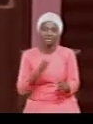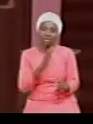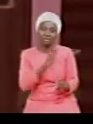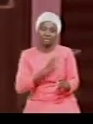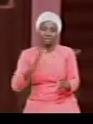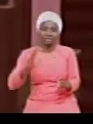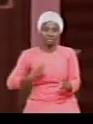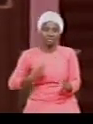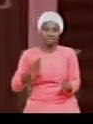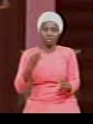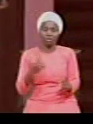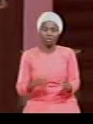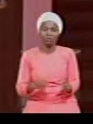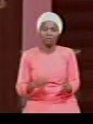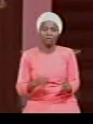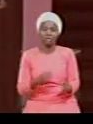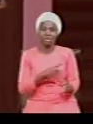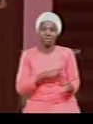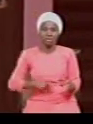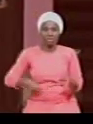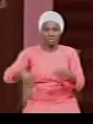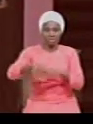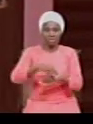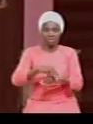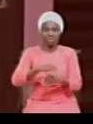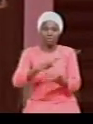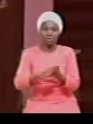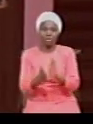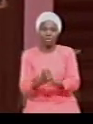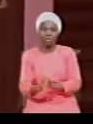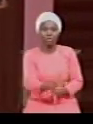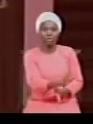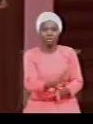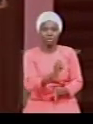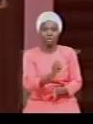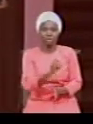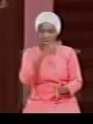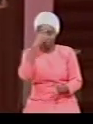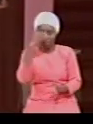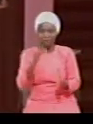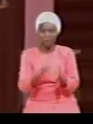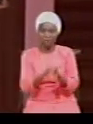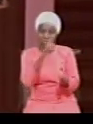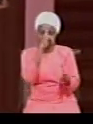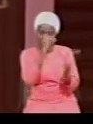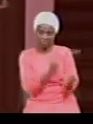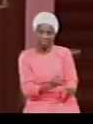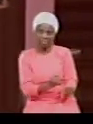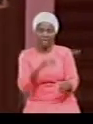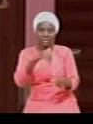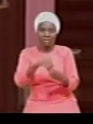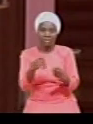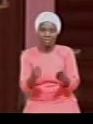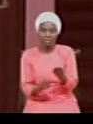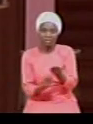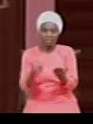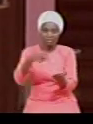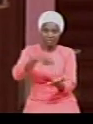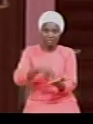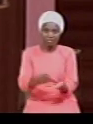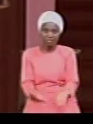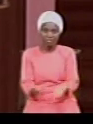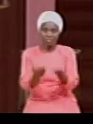of the kingdom becomes theirs because of that faith in the risen Christ.